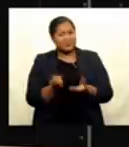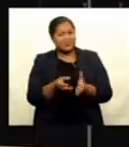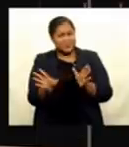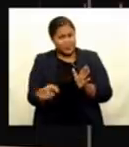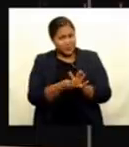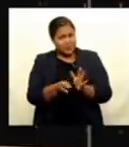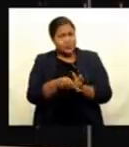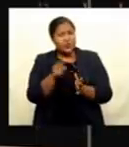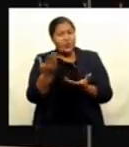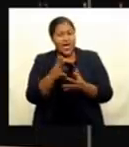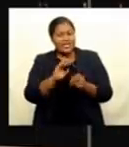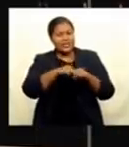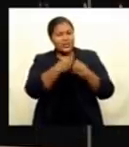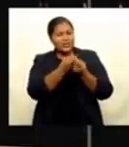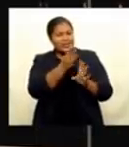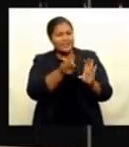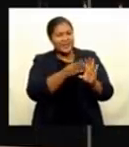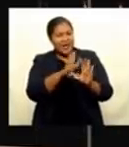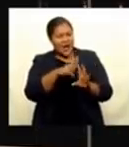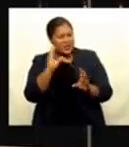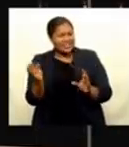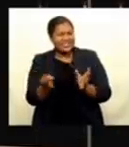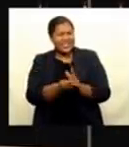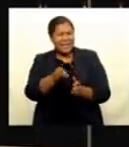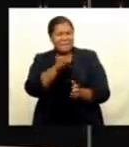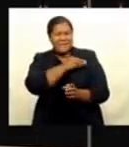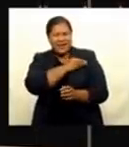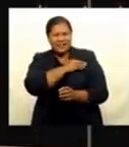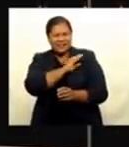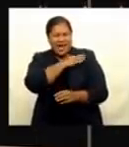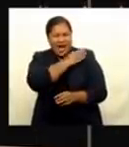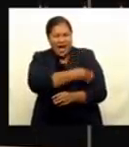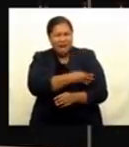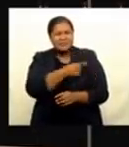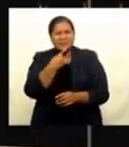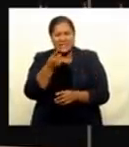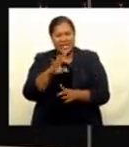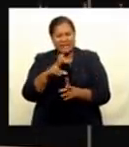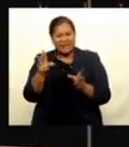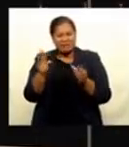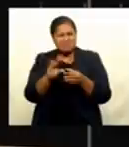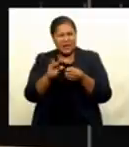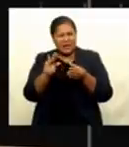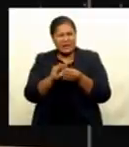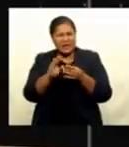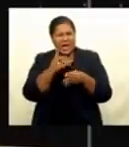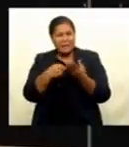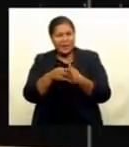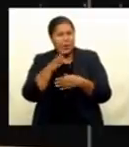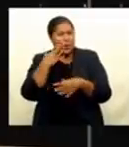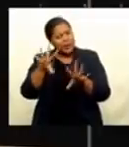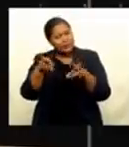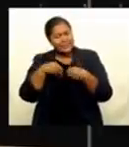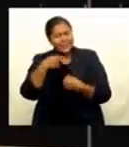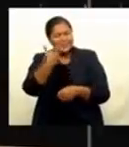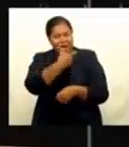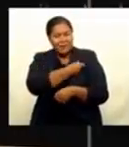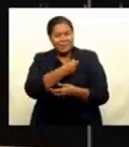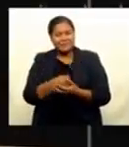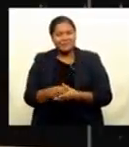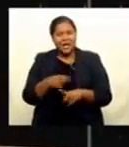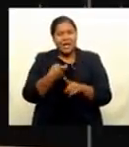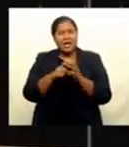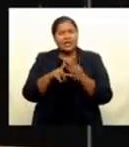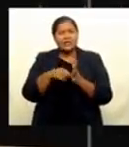show people sticking metal objects on their arm, claiming there is a magnetic pull after they got the jab. Christiana Uluwai reports